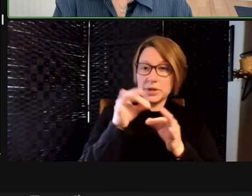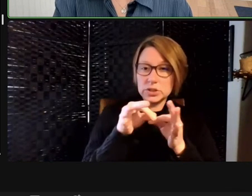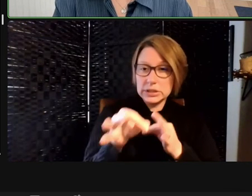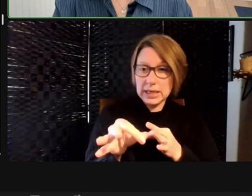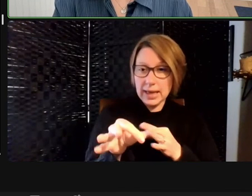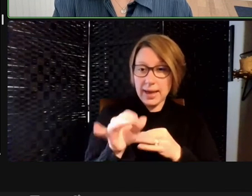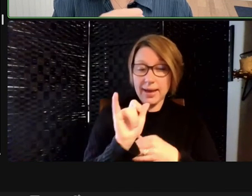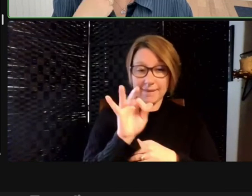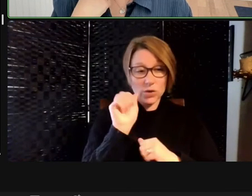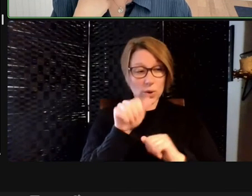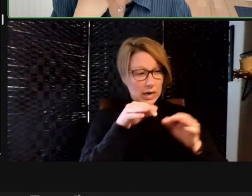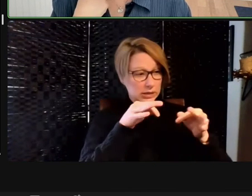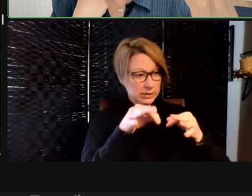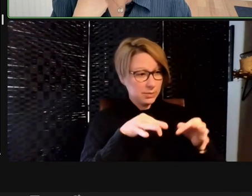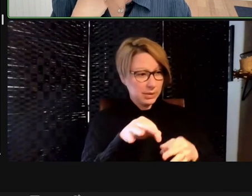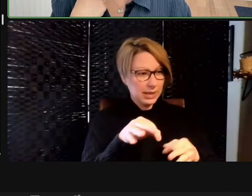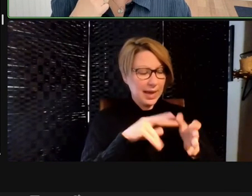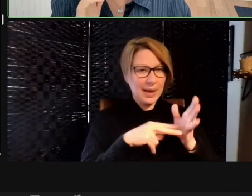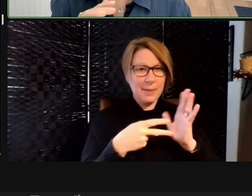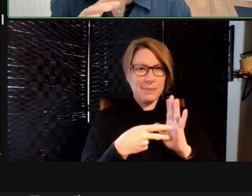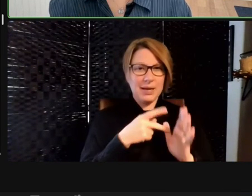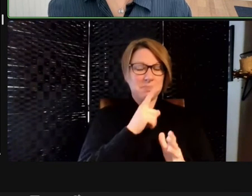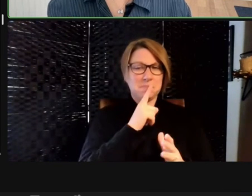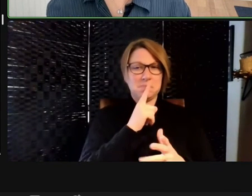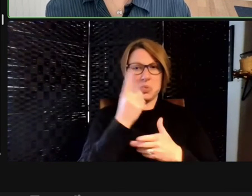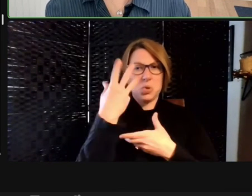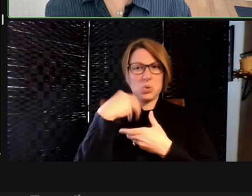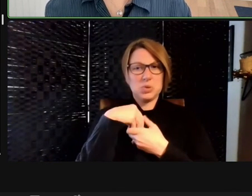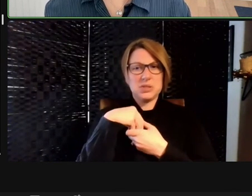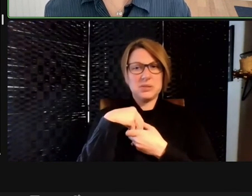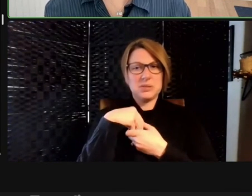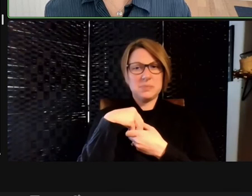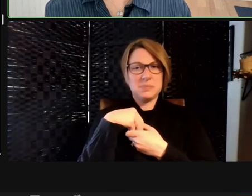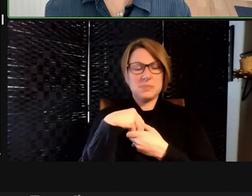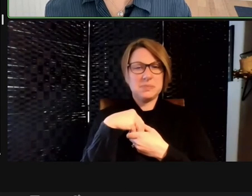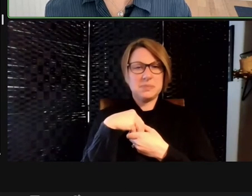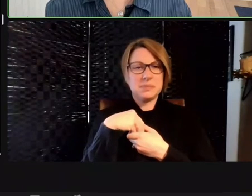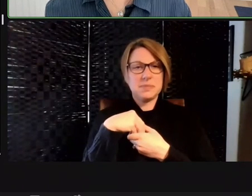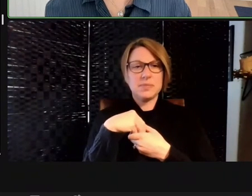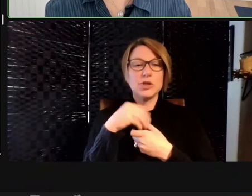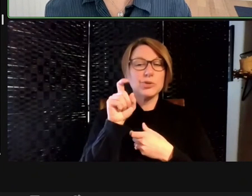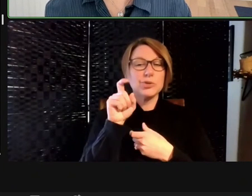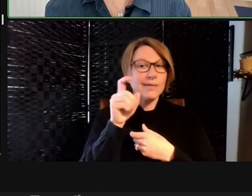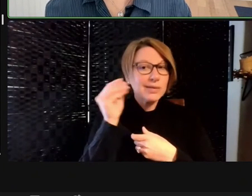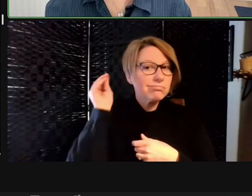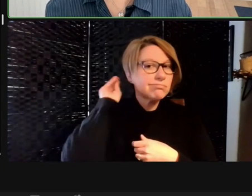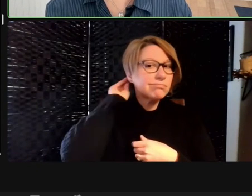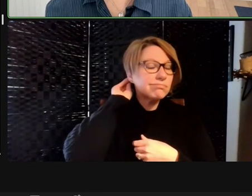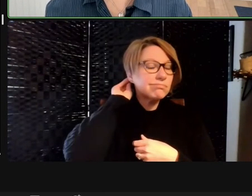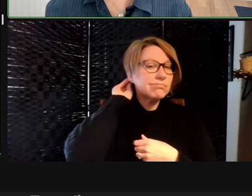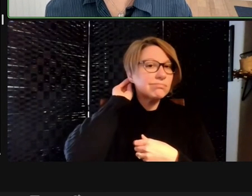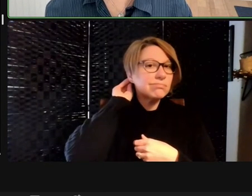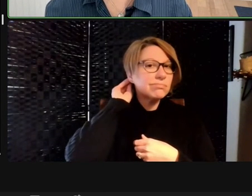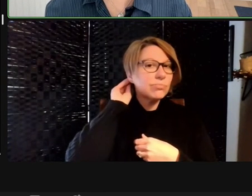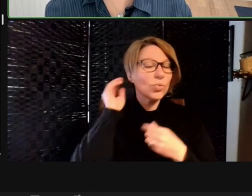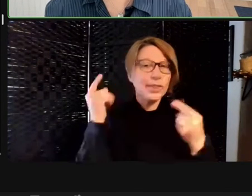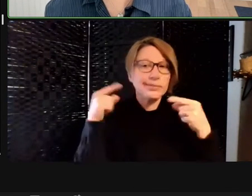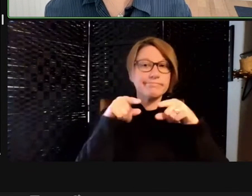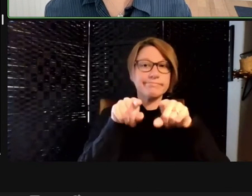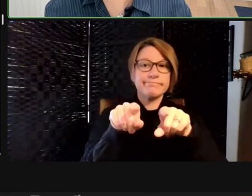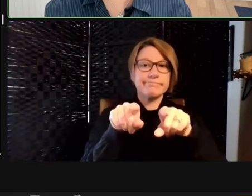way, then it shouldn't be autism. Okay, so that would be a rule out. So that's something to keep in mind when we again think about dual